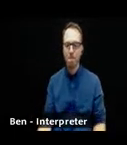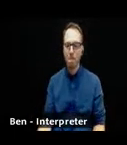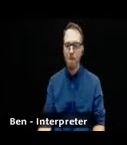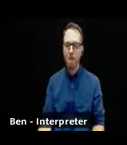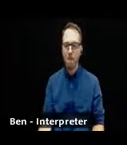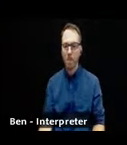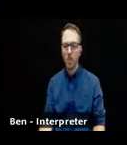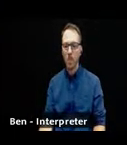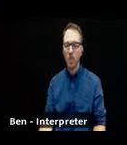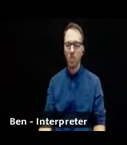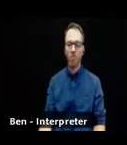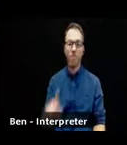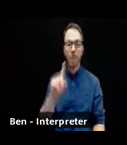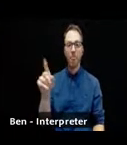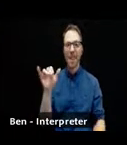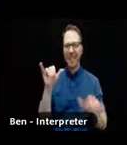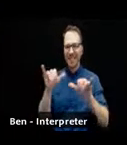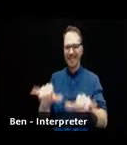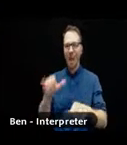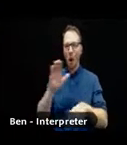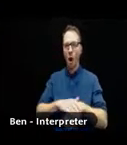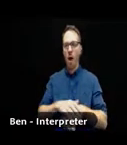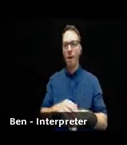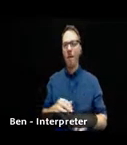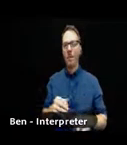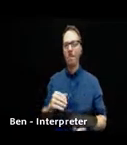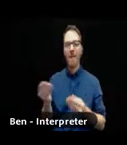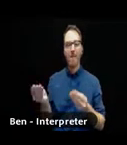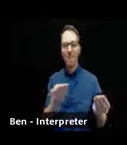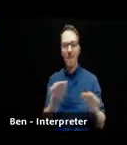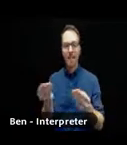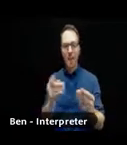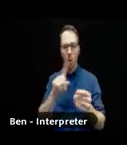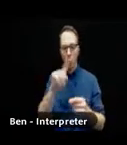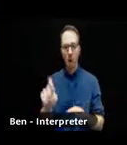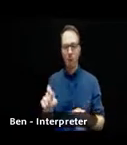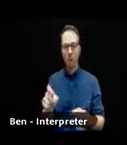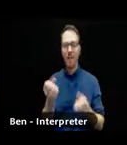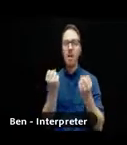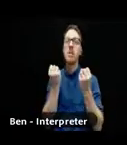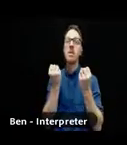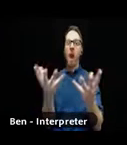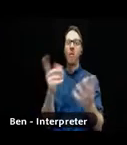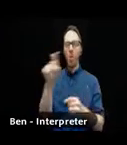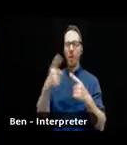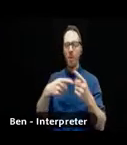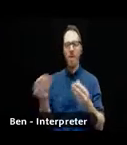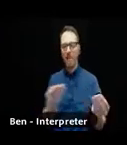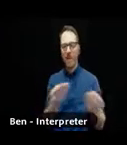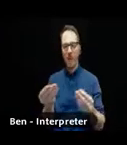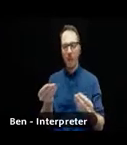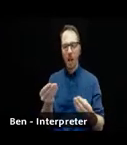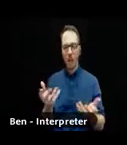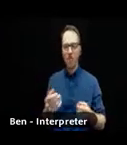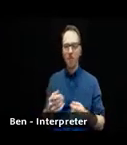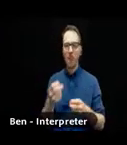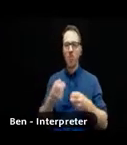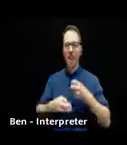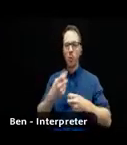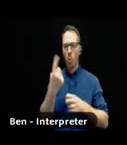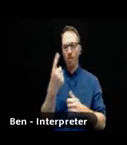So staying on the facilitator question, there were a number of questions about that, or facilitator mm-hmm. issues. And one